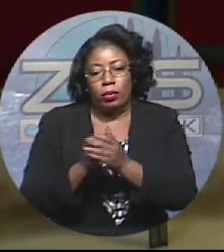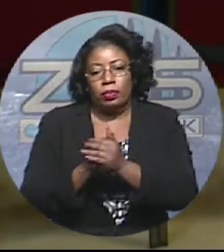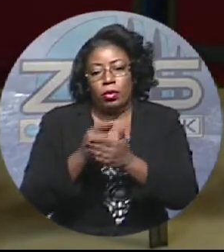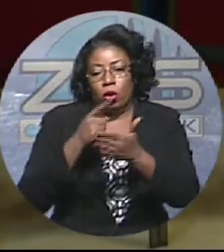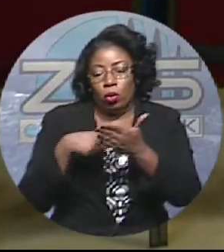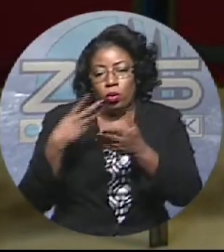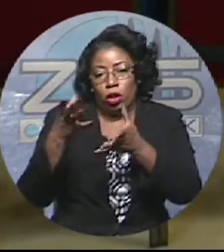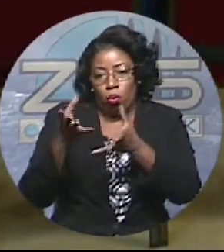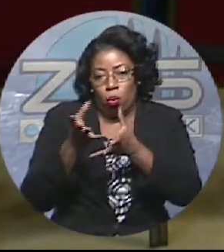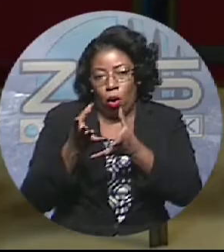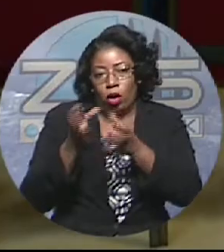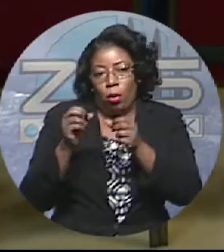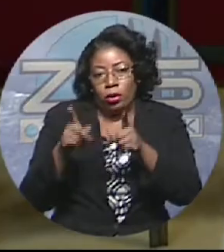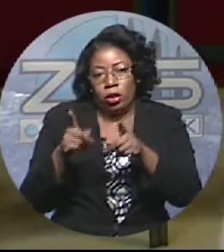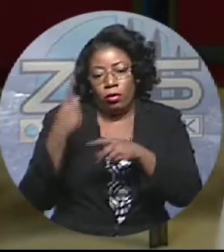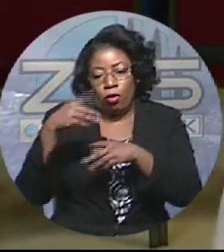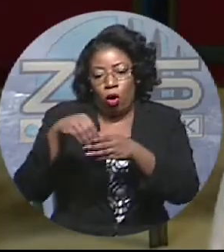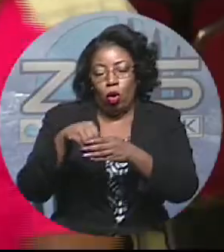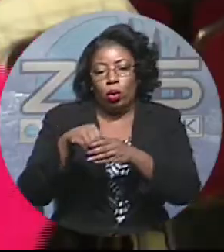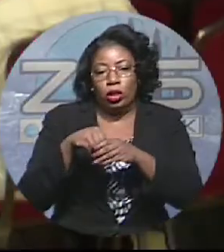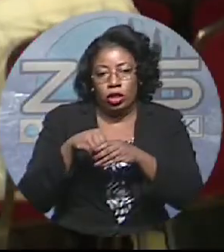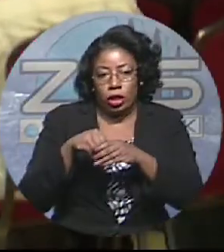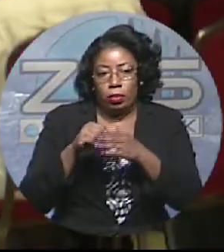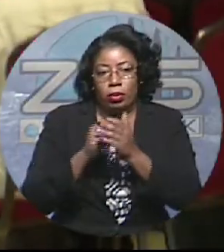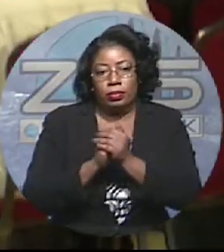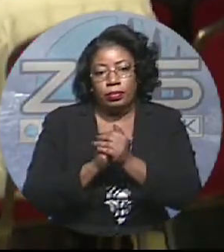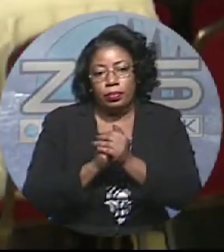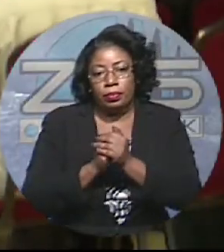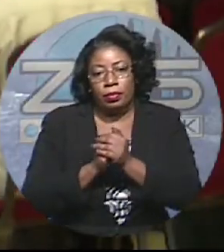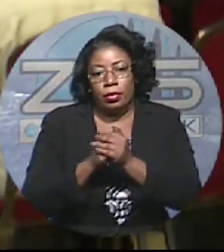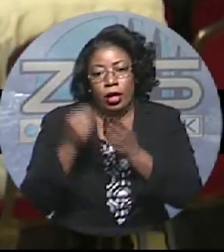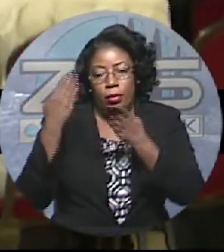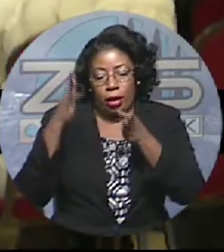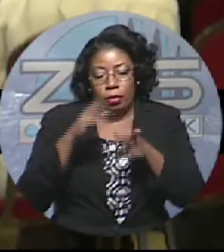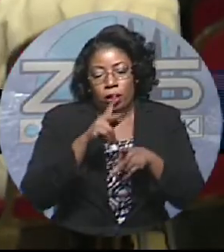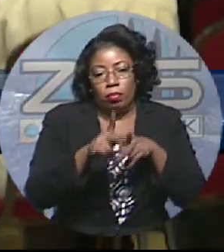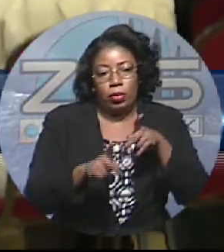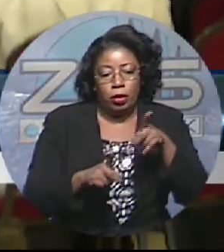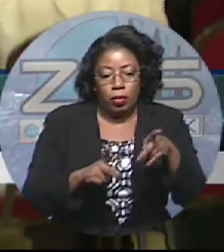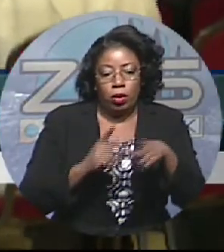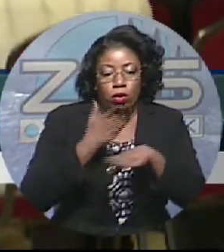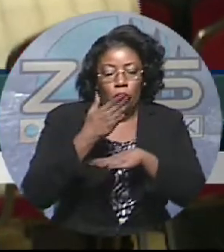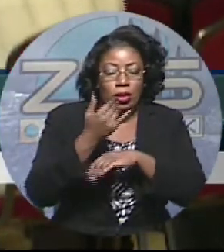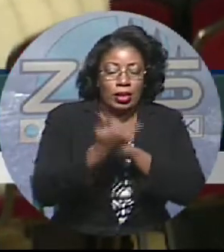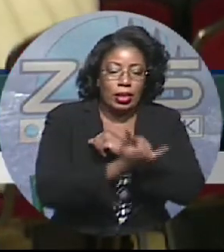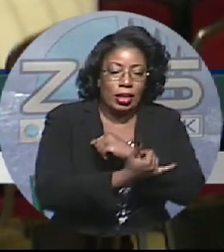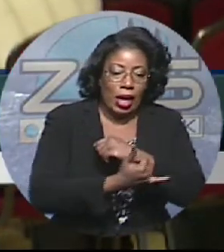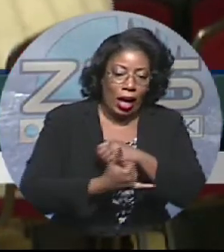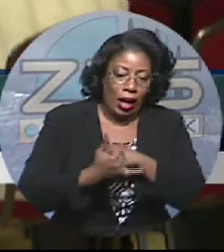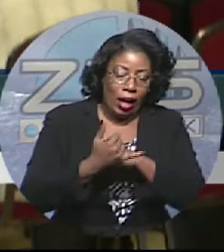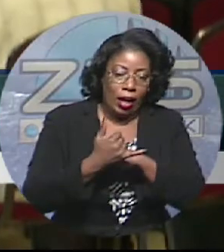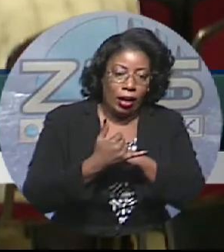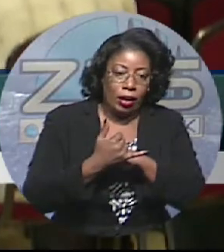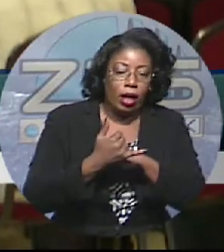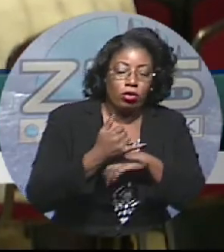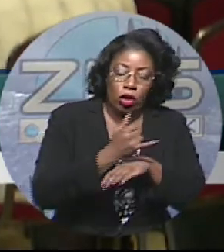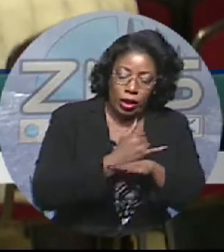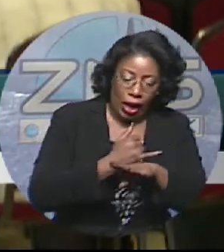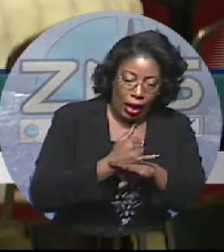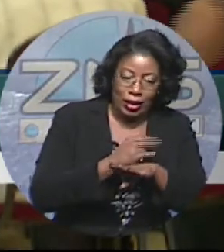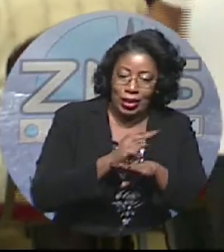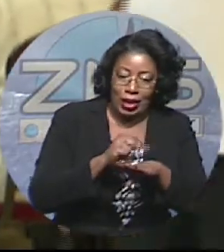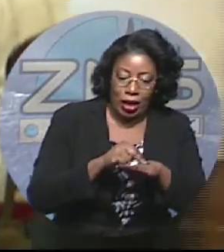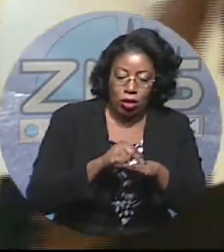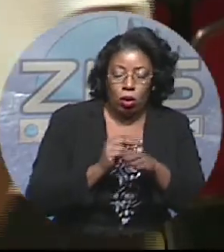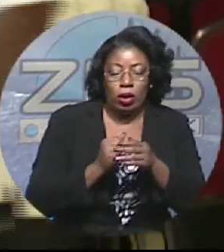want is an opportunity towards ownership. Bahamian people all over the islands, all over Nassau, they're saying that this is